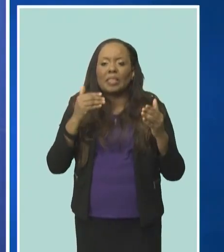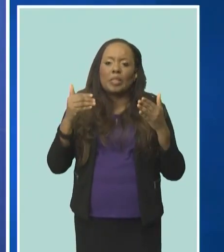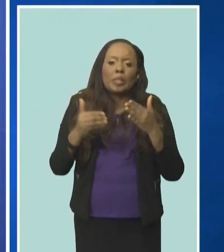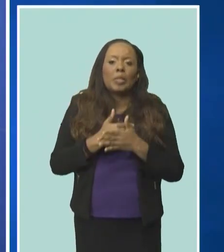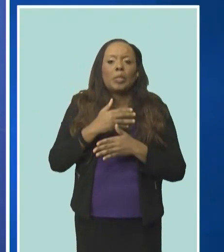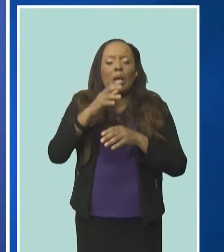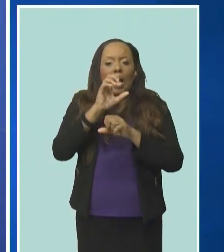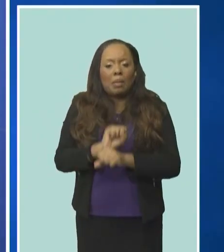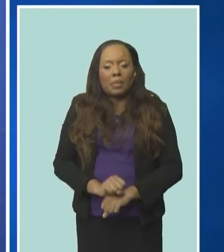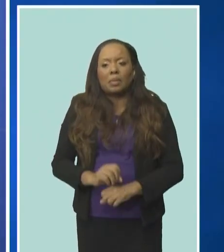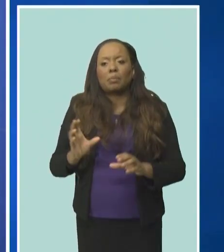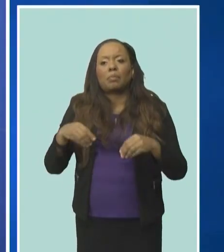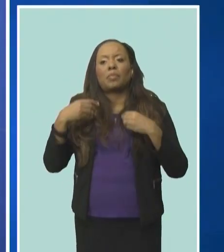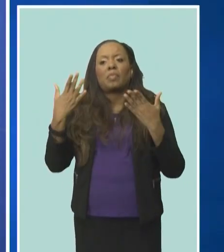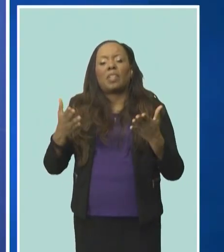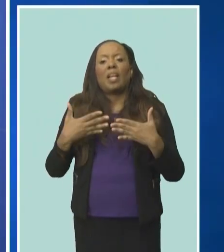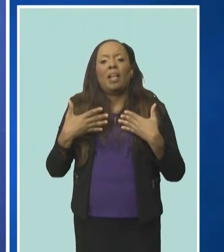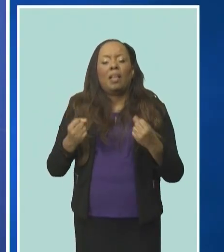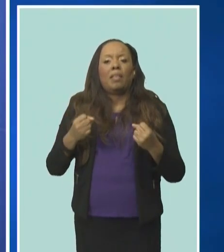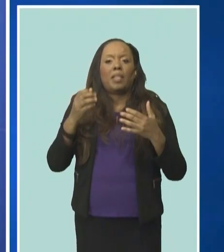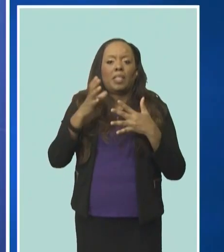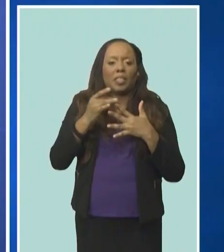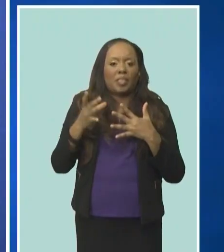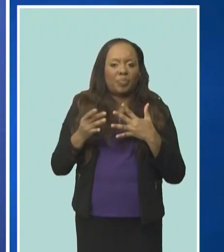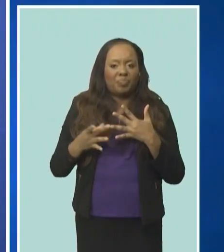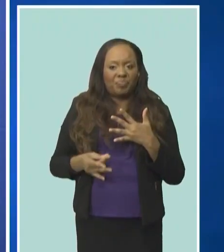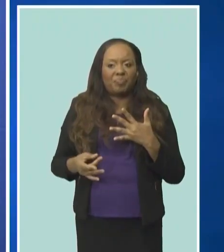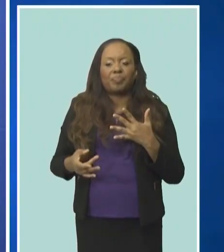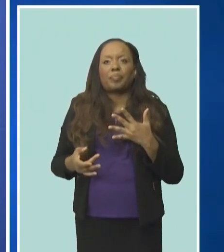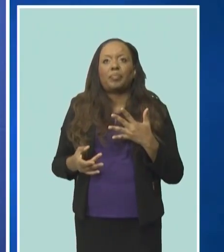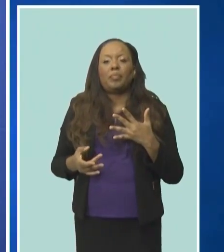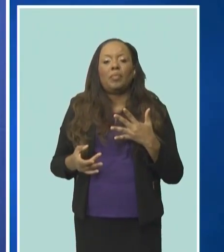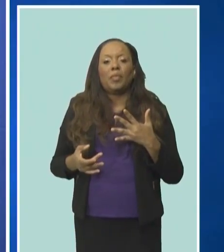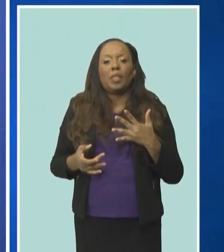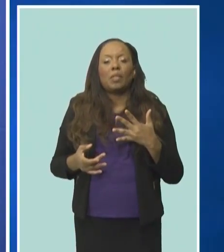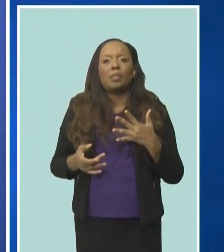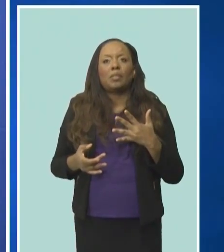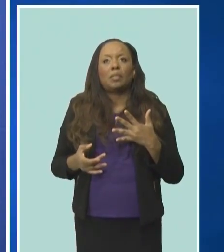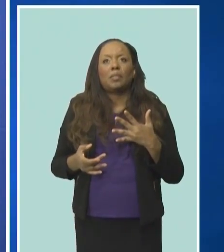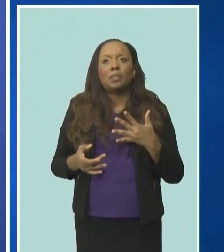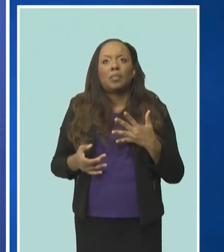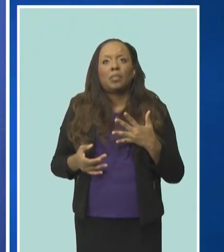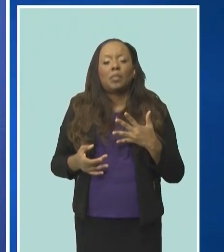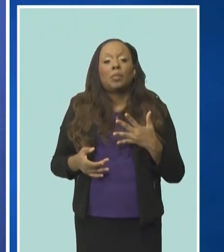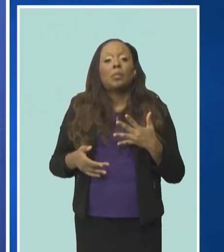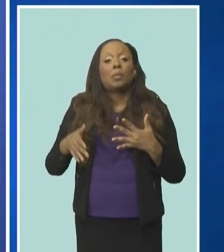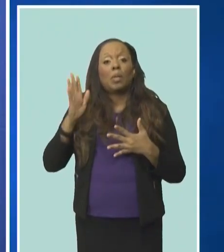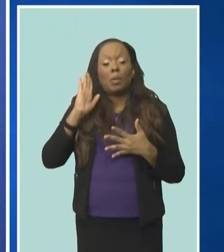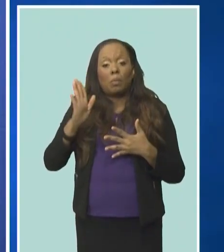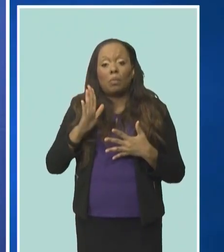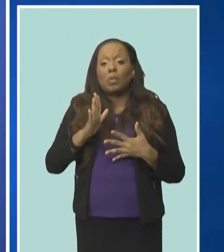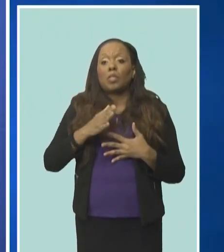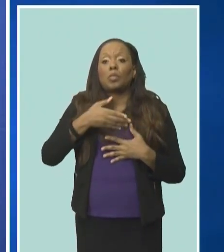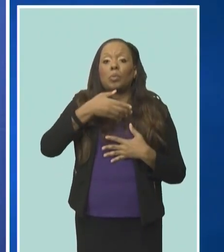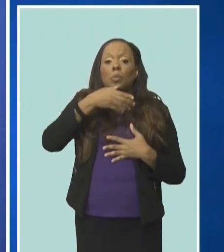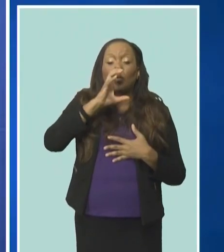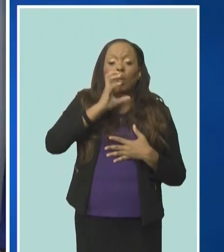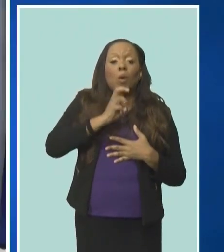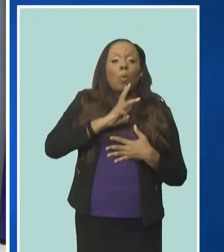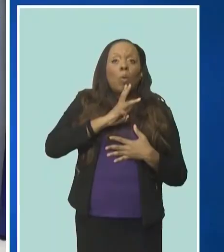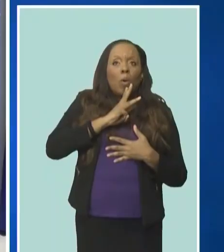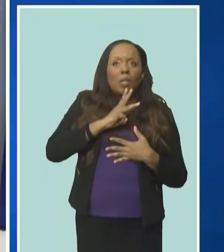can provide healthy alternatives. And we can make water, not sugary drinks, the default